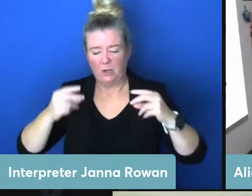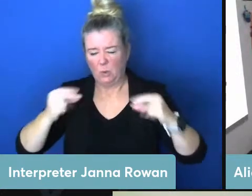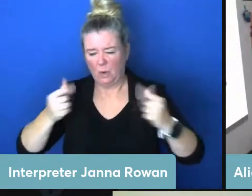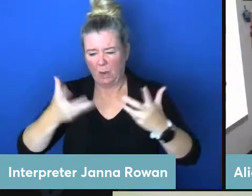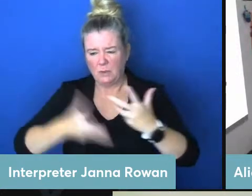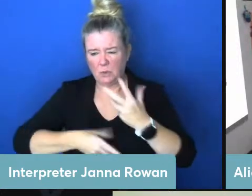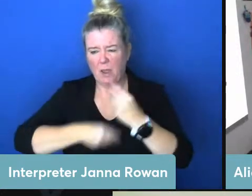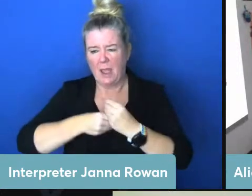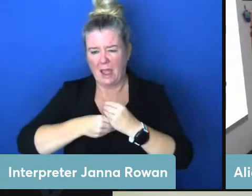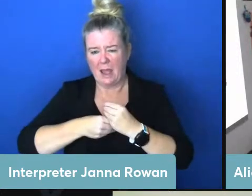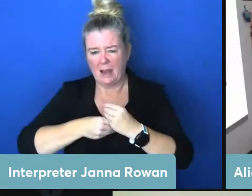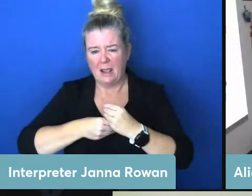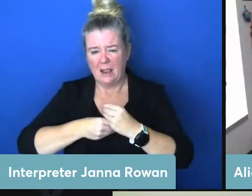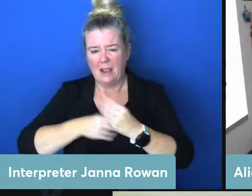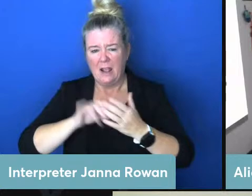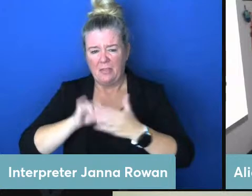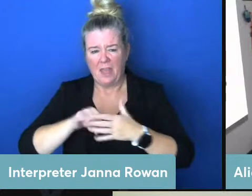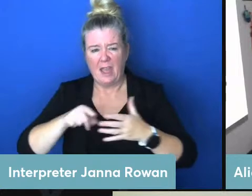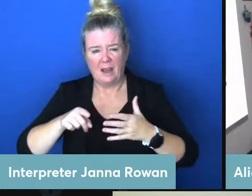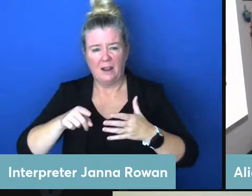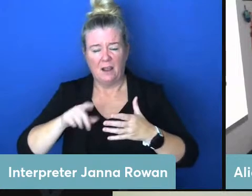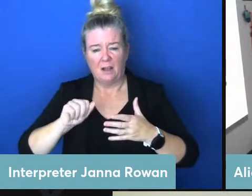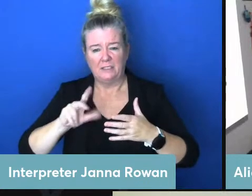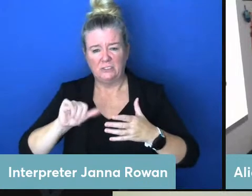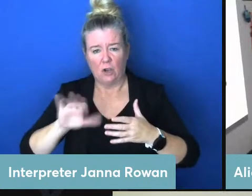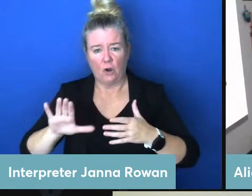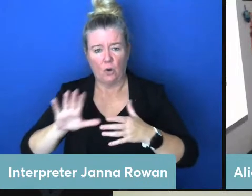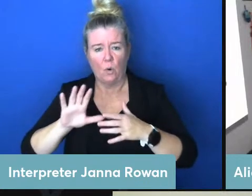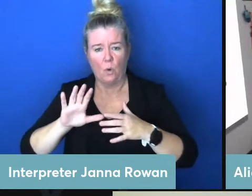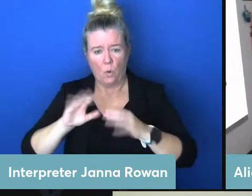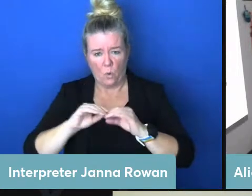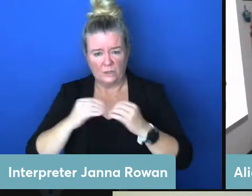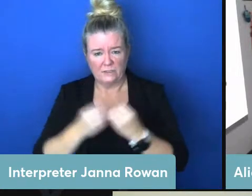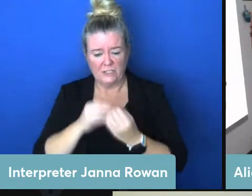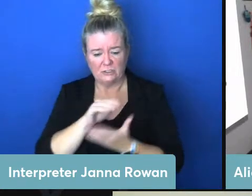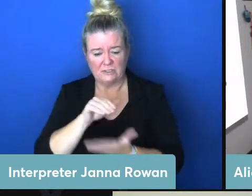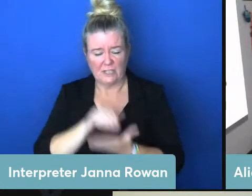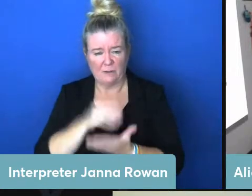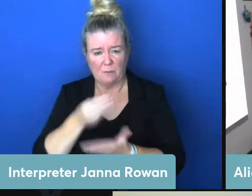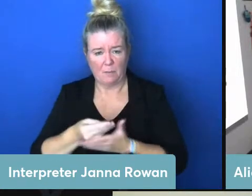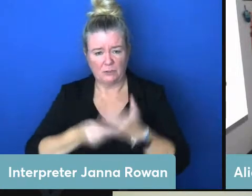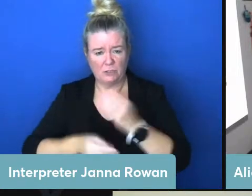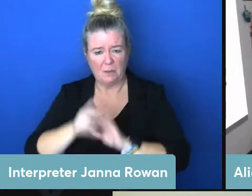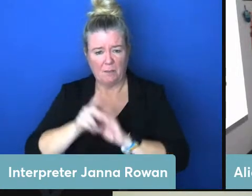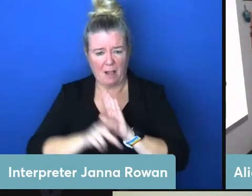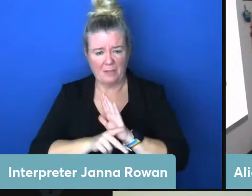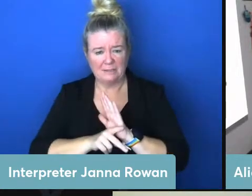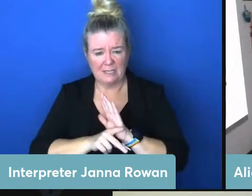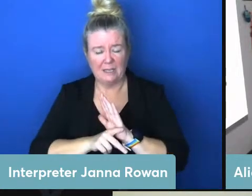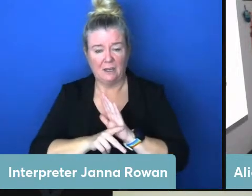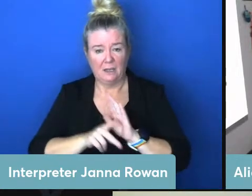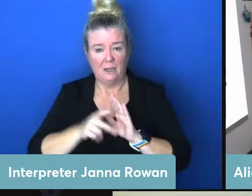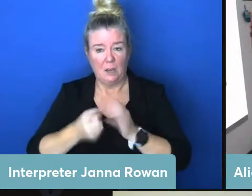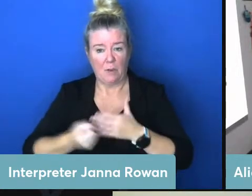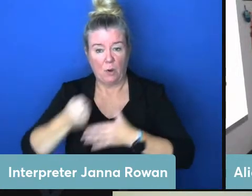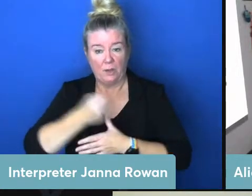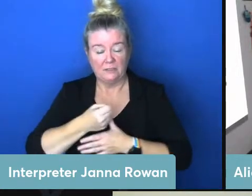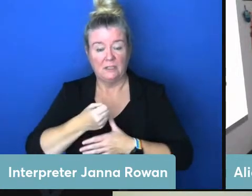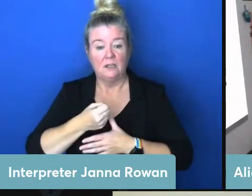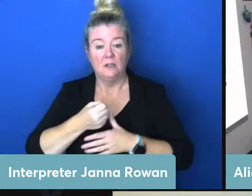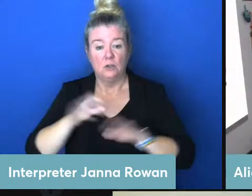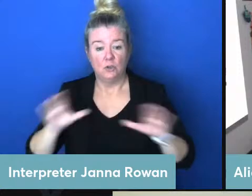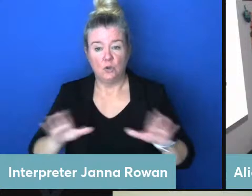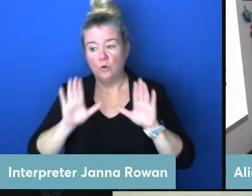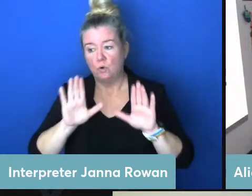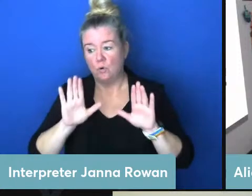the NLIHC and Alicia's organization, the Center for Budget and Policy Priorities, does do